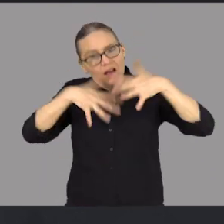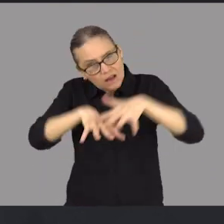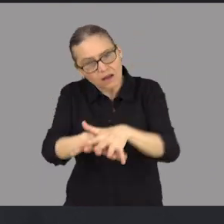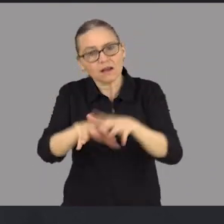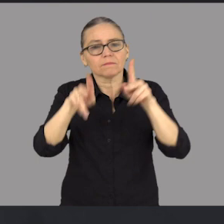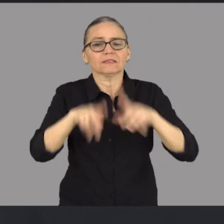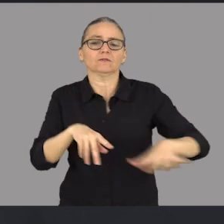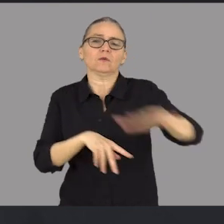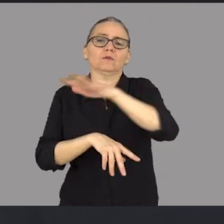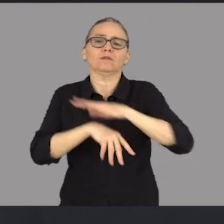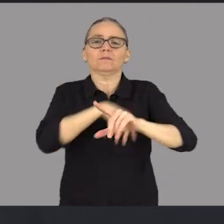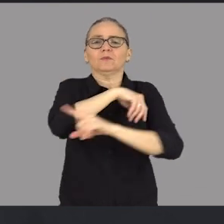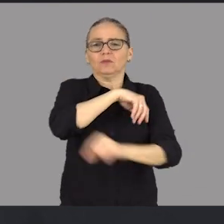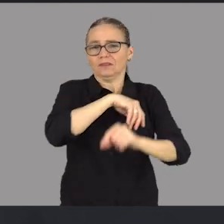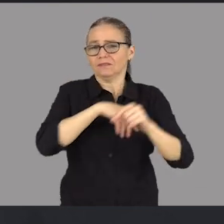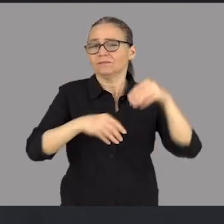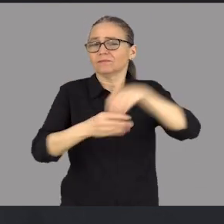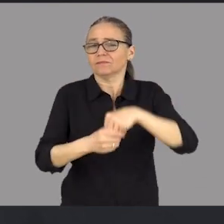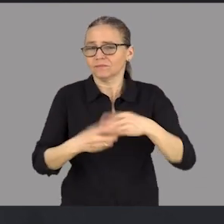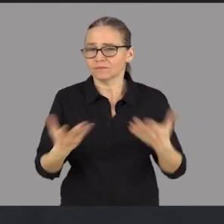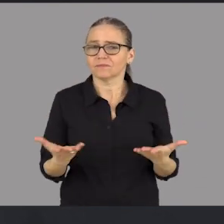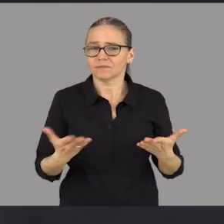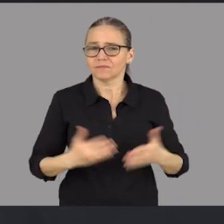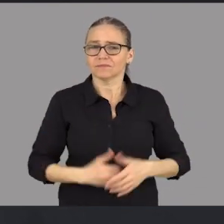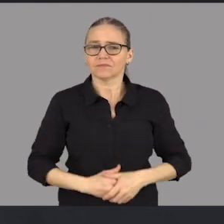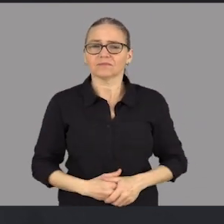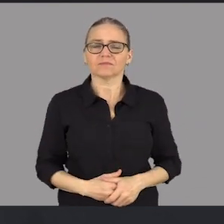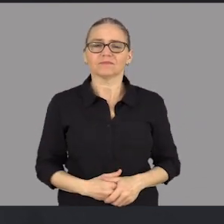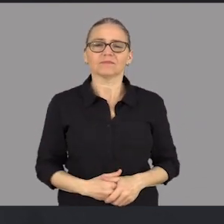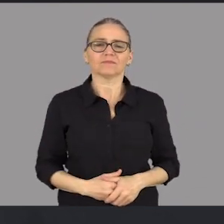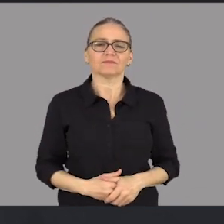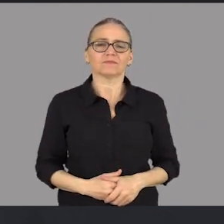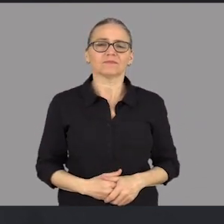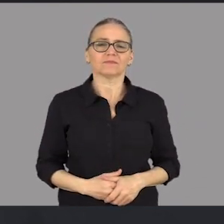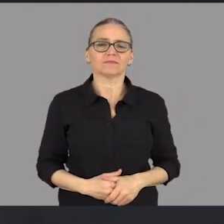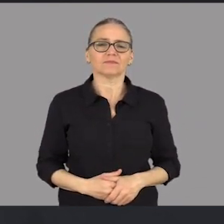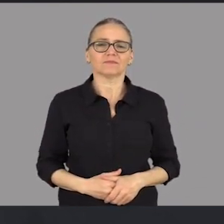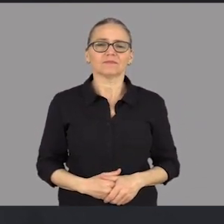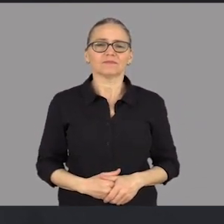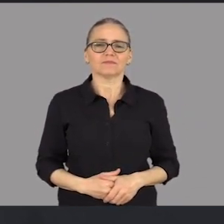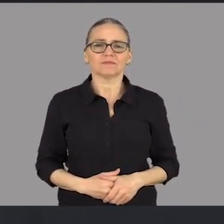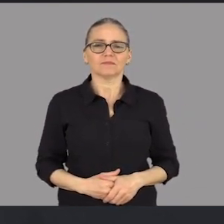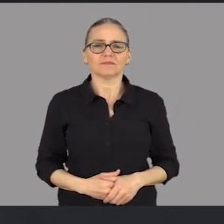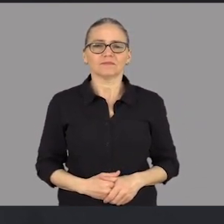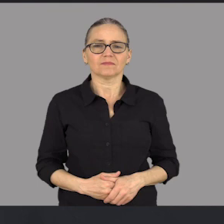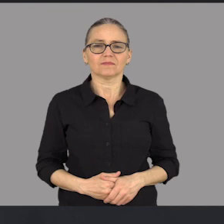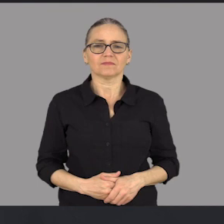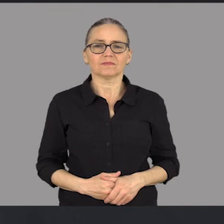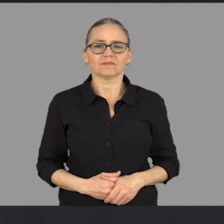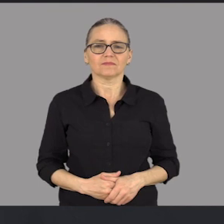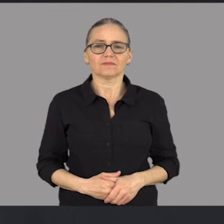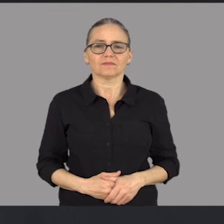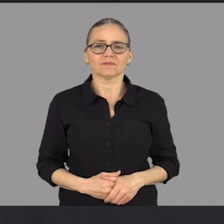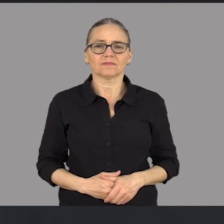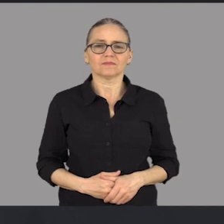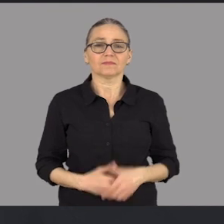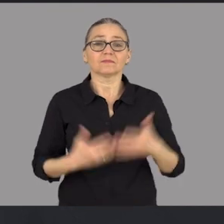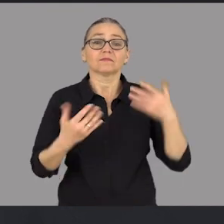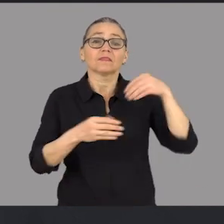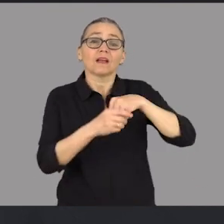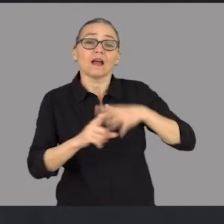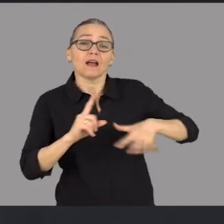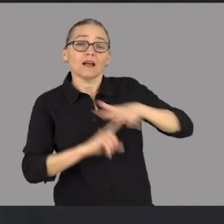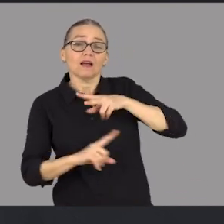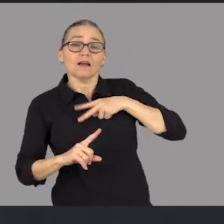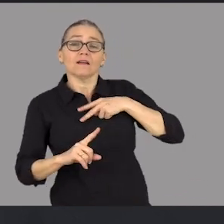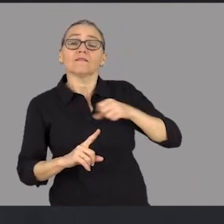of a rigorous training too before she kind of puts them out in the workforce. So ours is